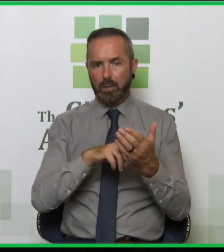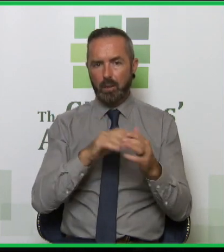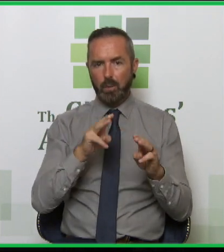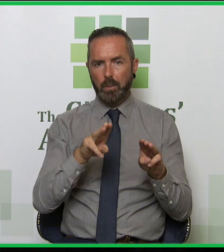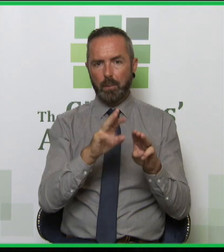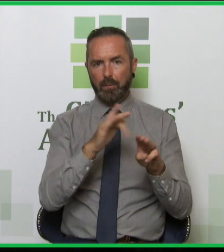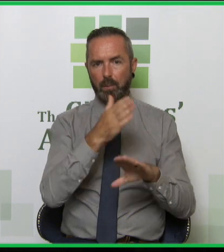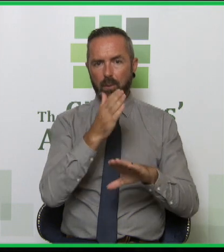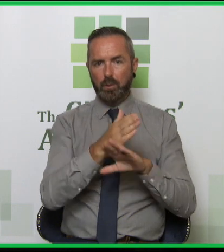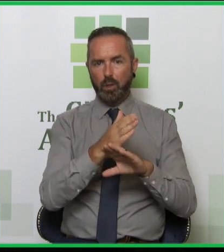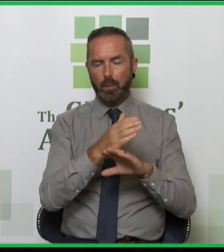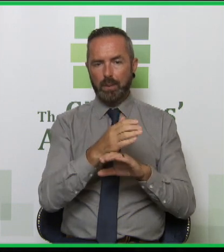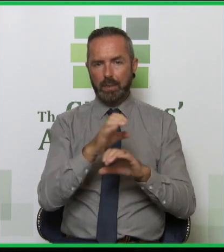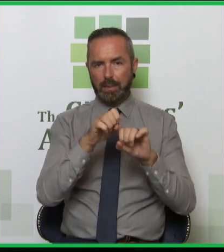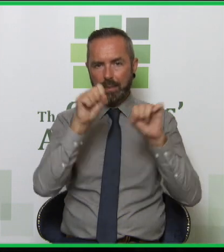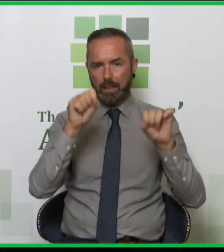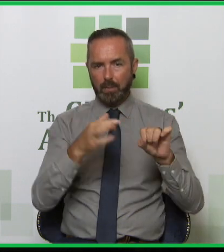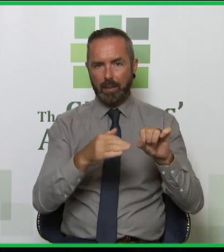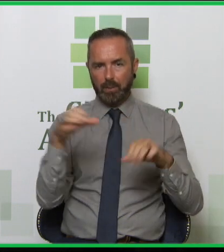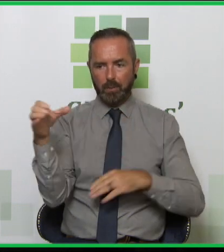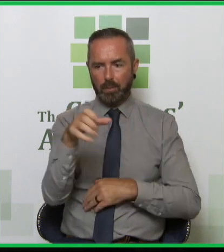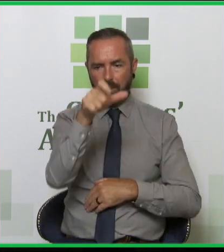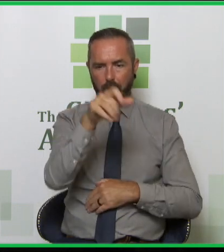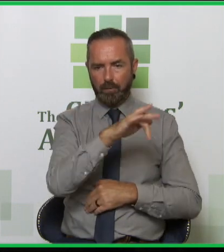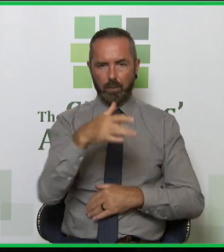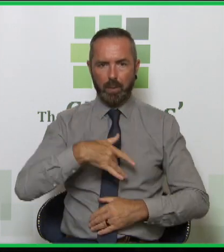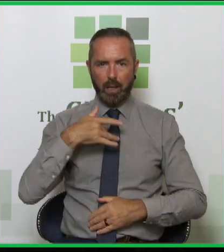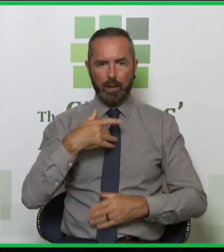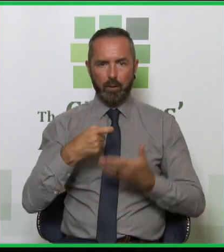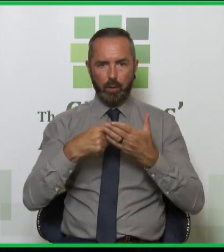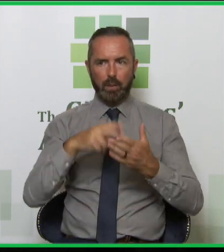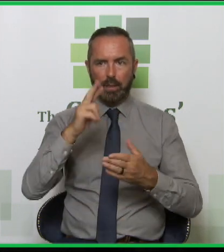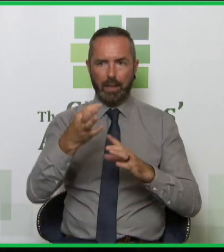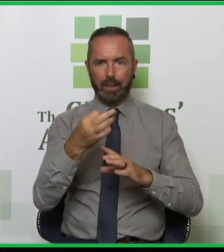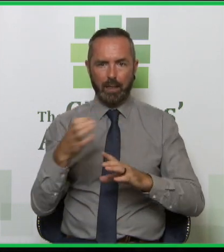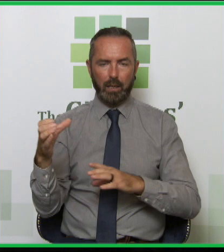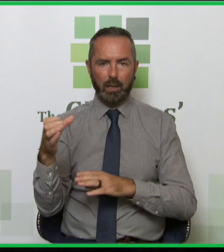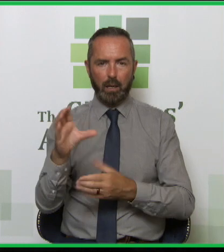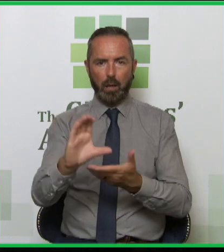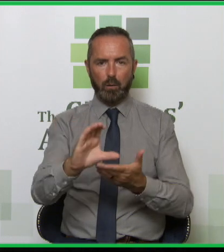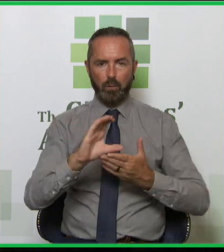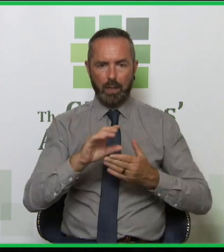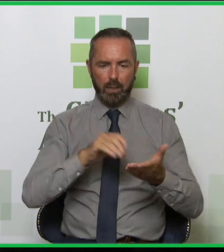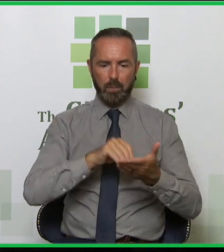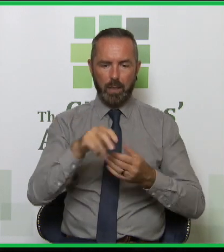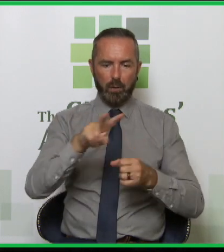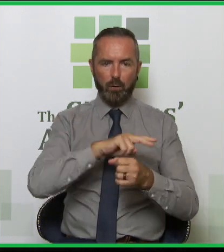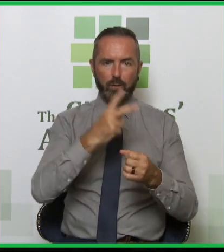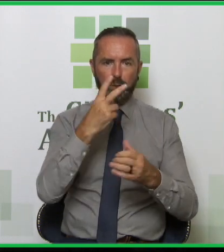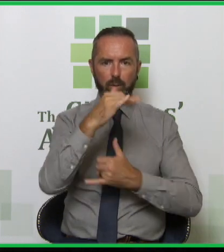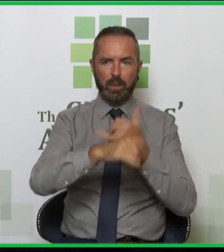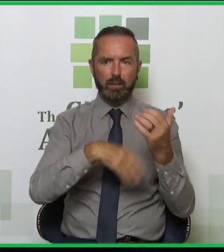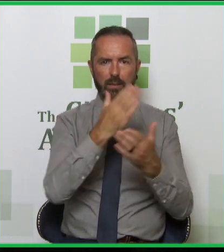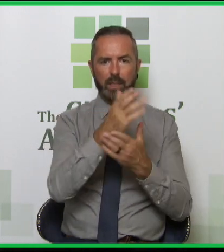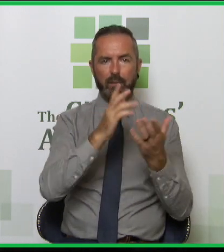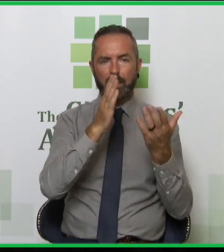a grant-based scheme. So an employer, if they take somebody from the live register, can get a grant paid over 2 years of €7,500